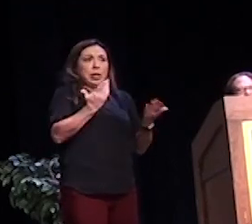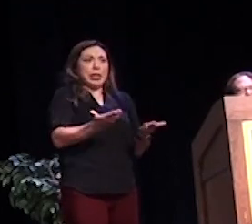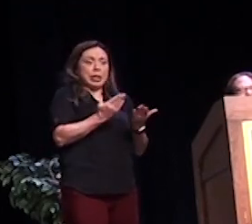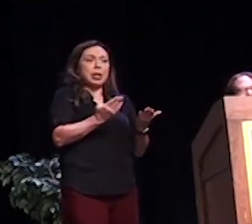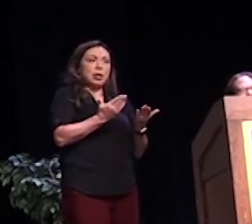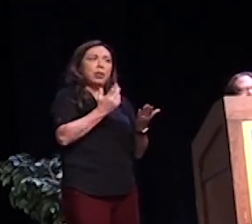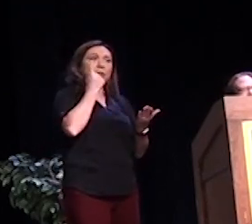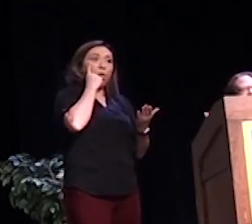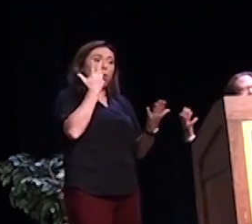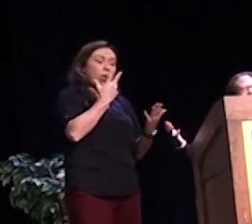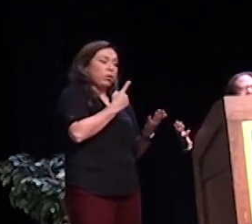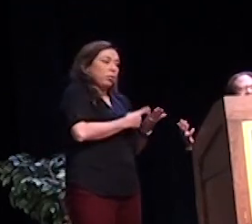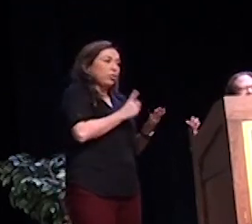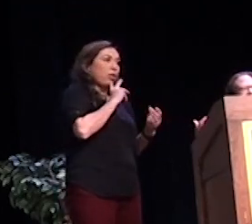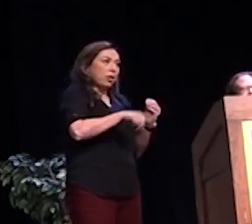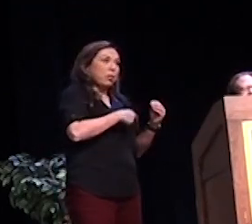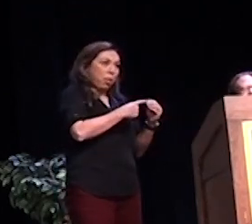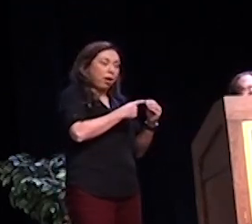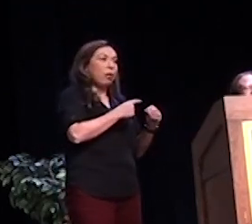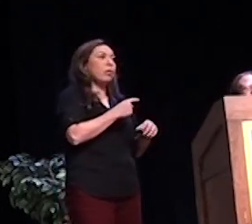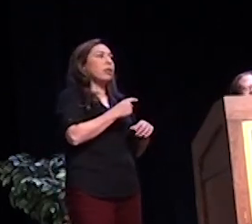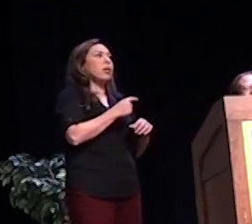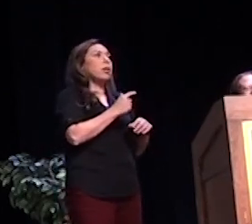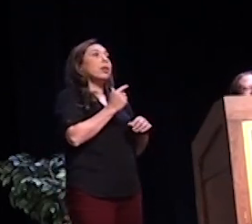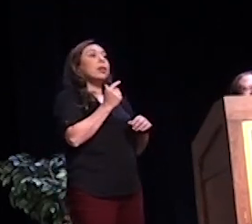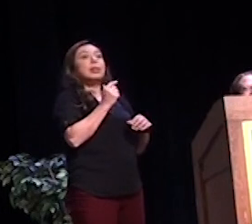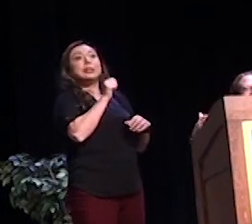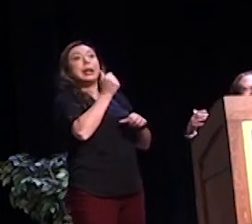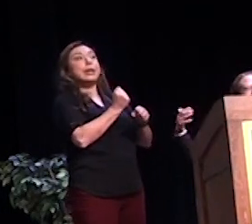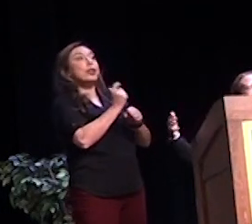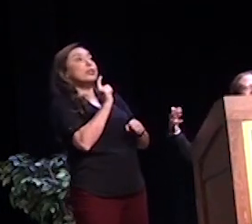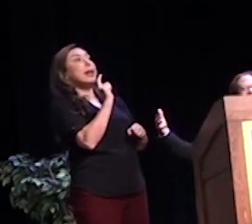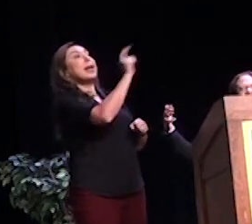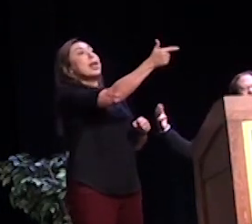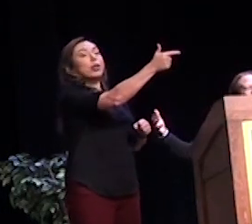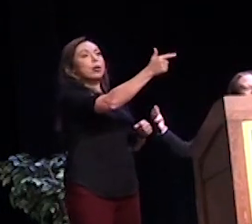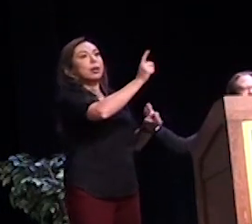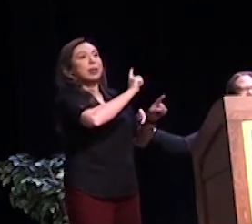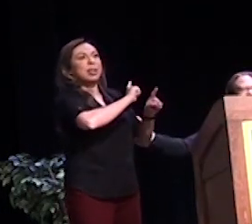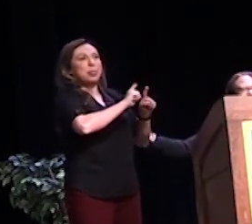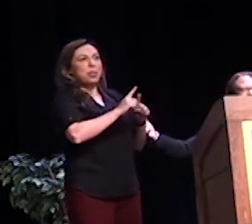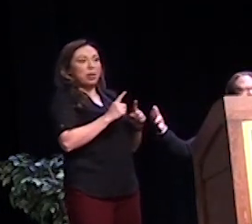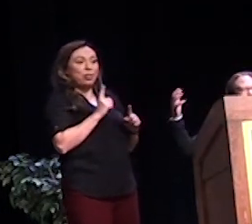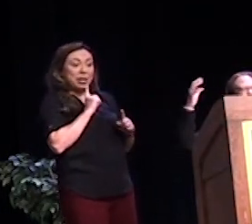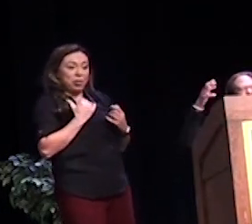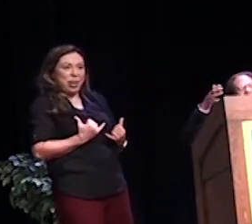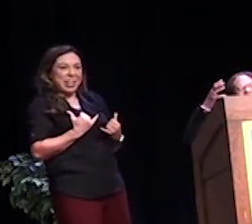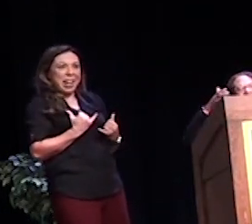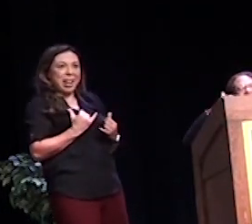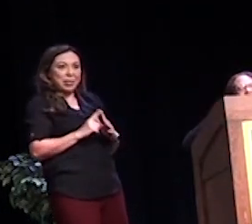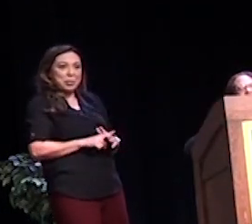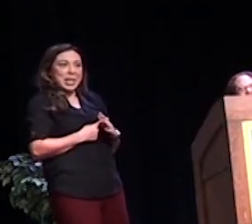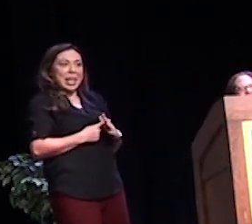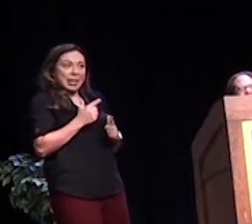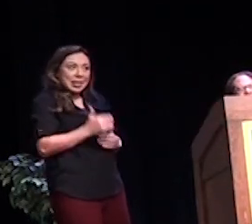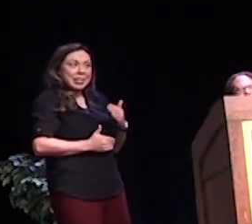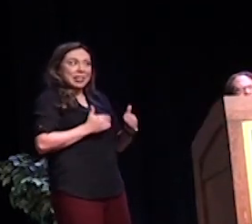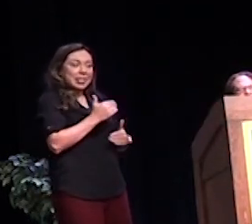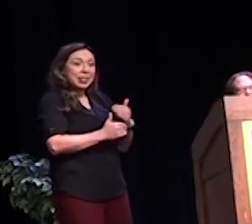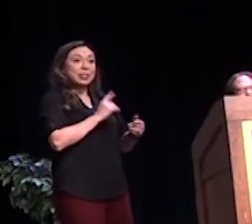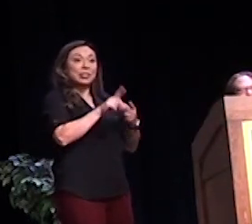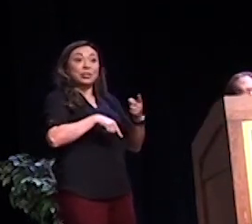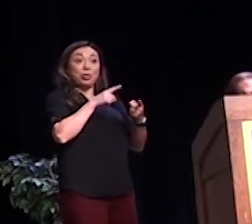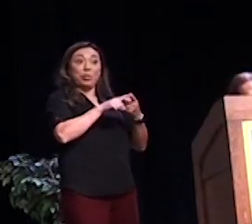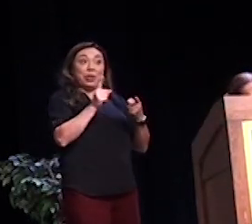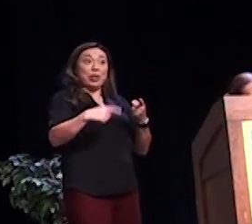talk about being 10 years in many ways, some of that is just when you all became a promise